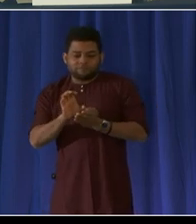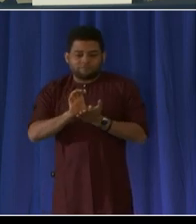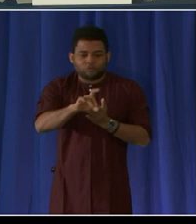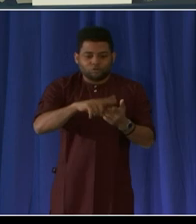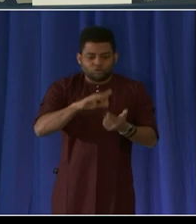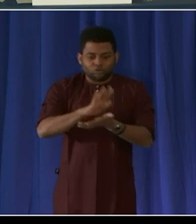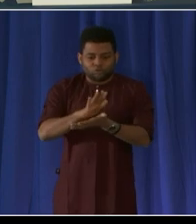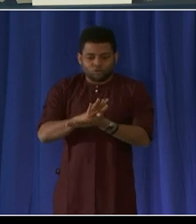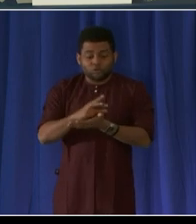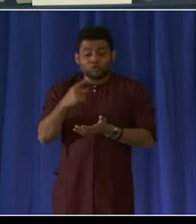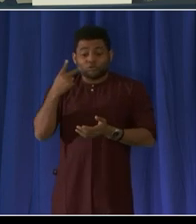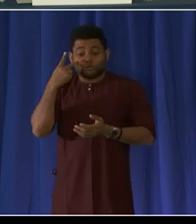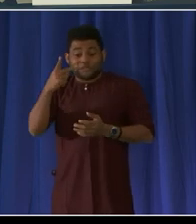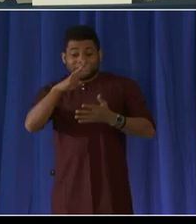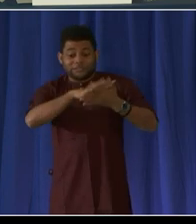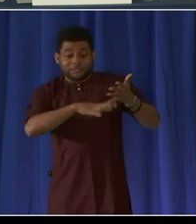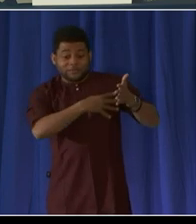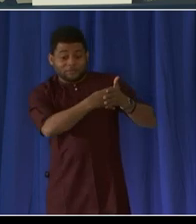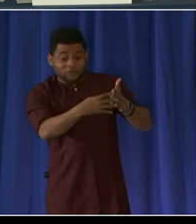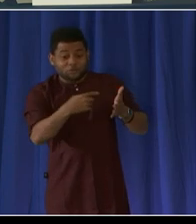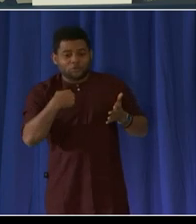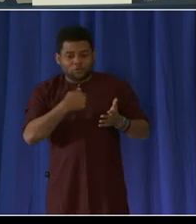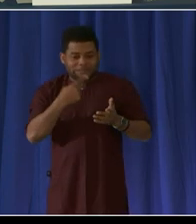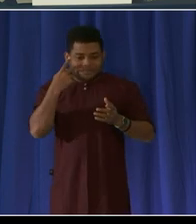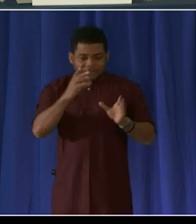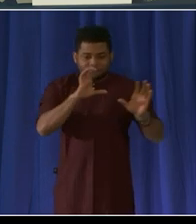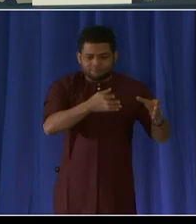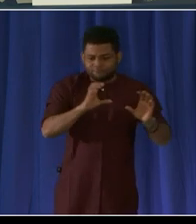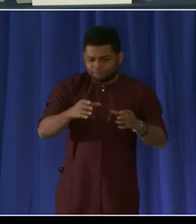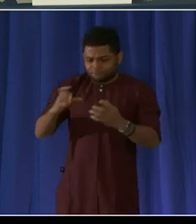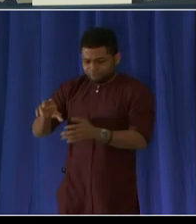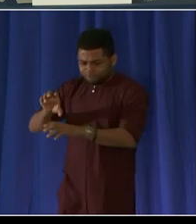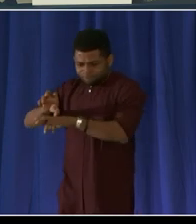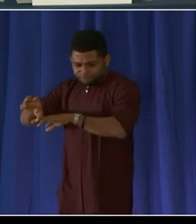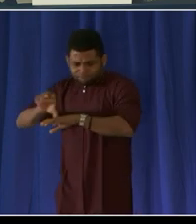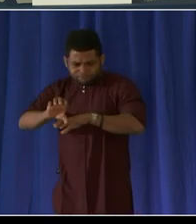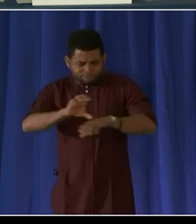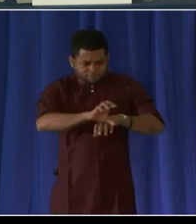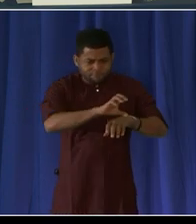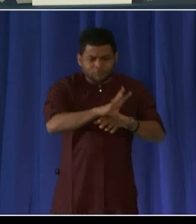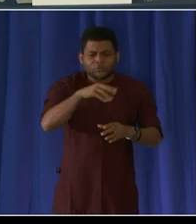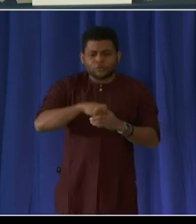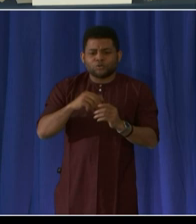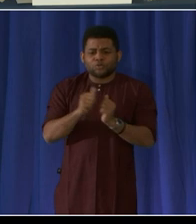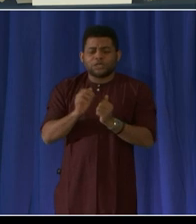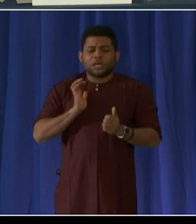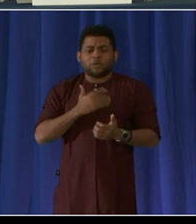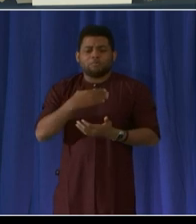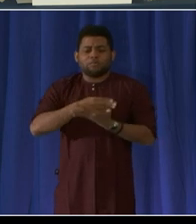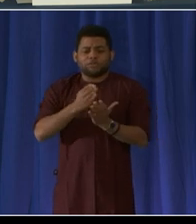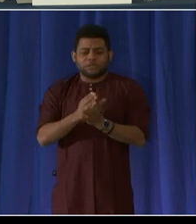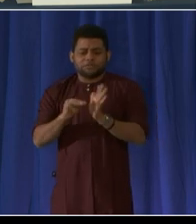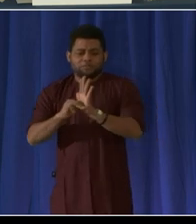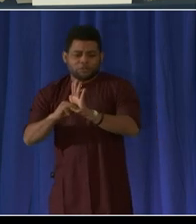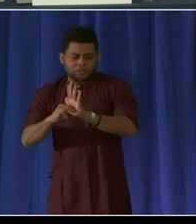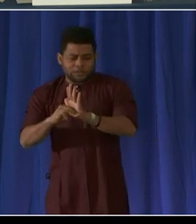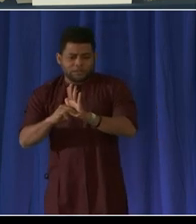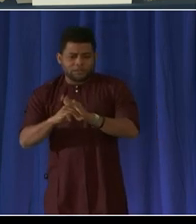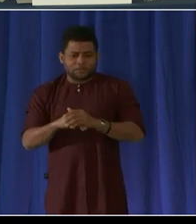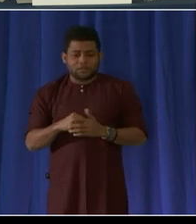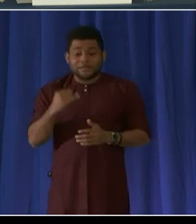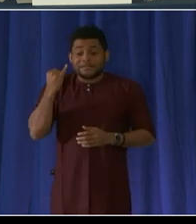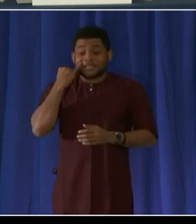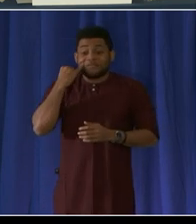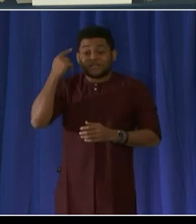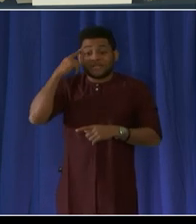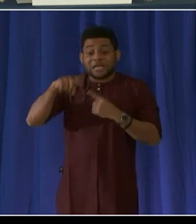on the graphic, there are 3 buckets of dollars that we are allocating to schools as a part of our updated budget model. When you think about an